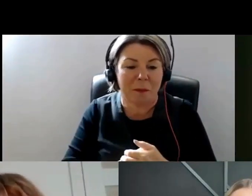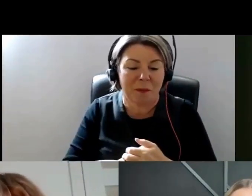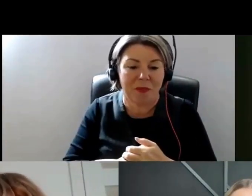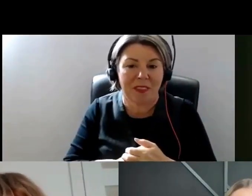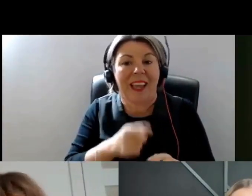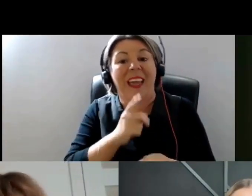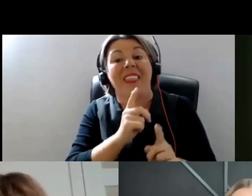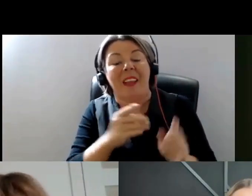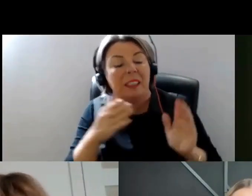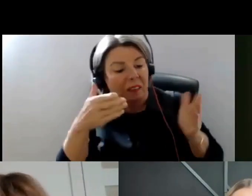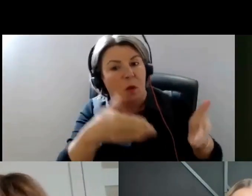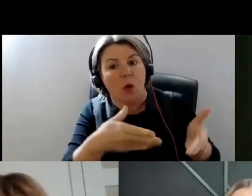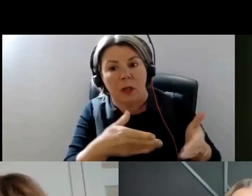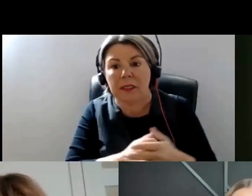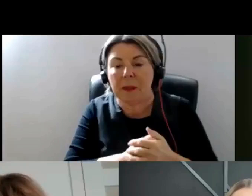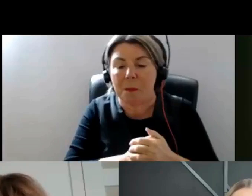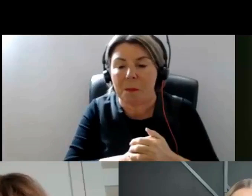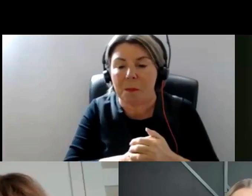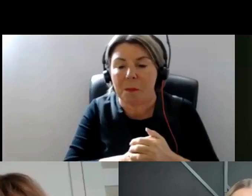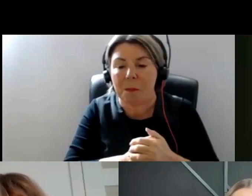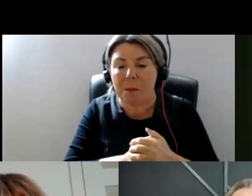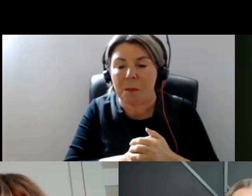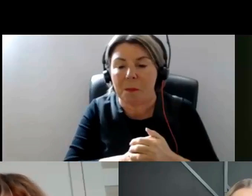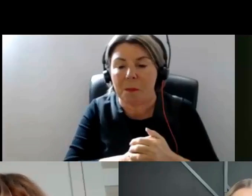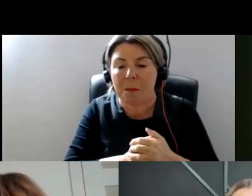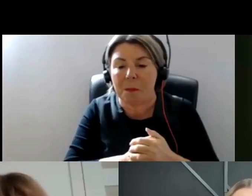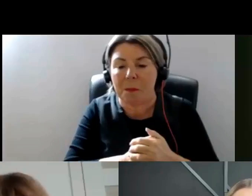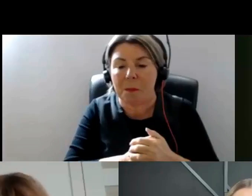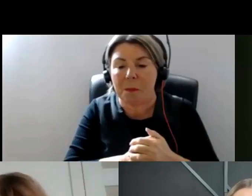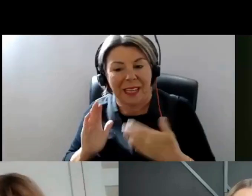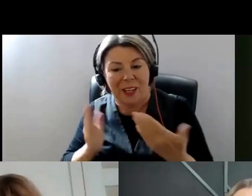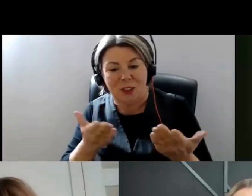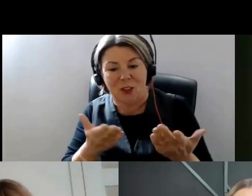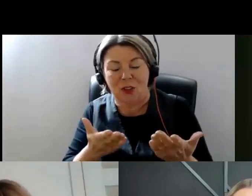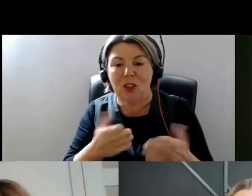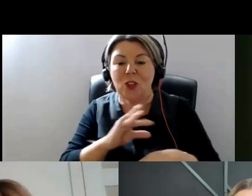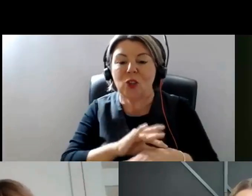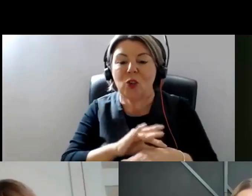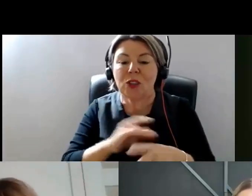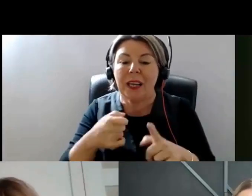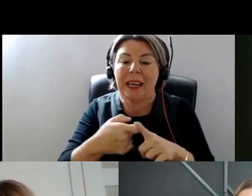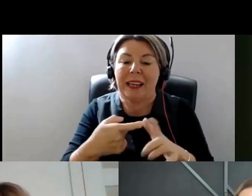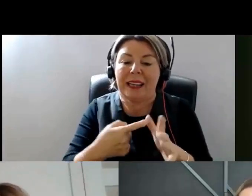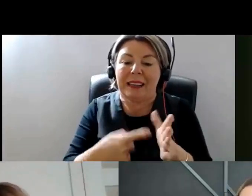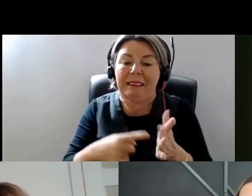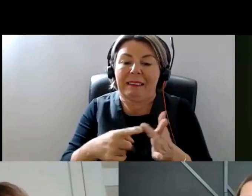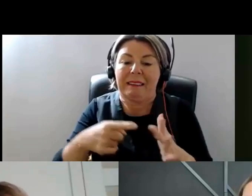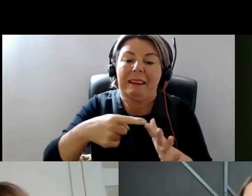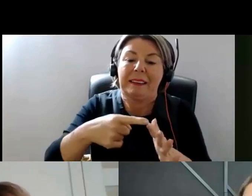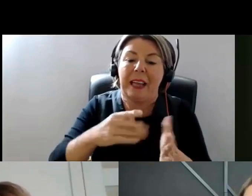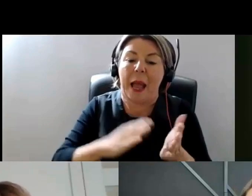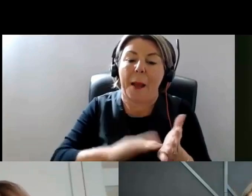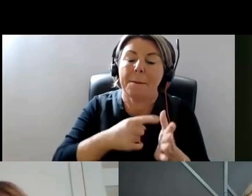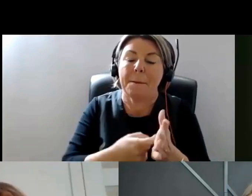the focus of attention. And I'm very pleased to introduce Dr. Katie Marwick. Dr. Marwick is an